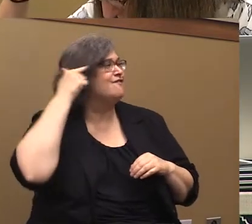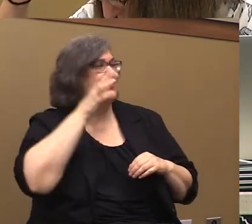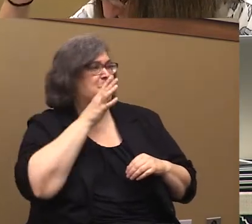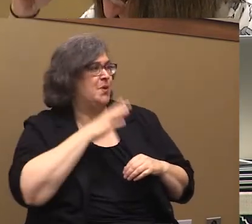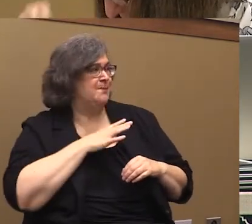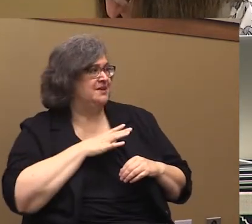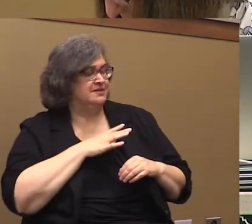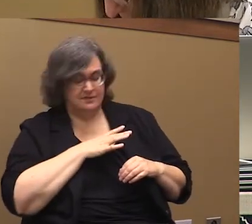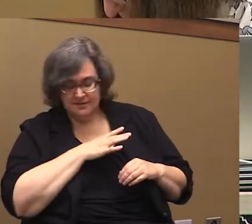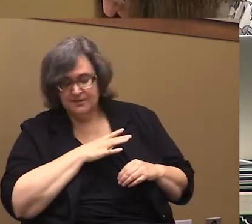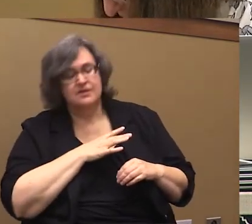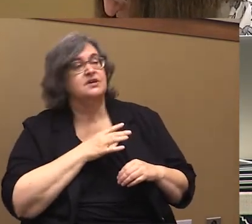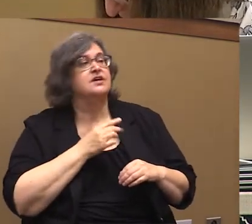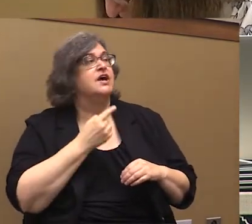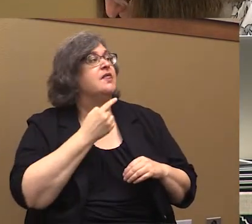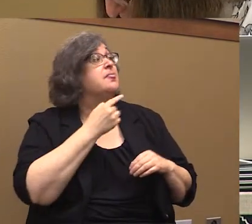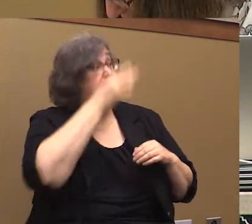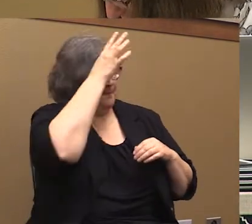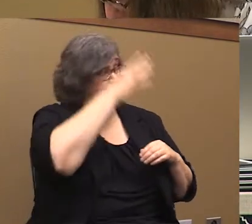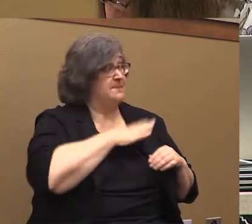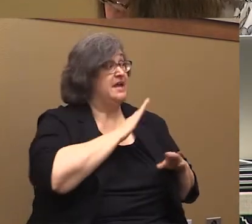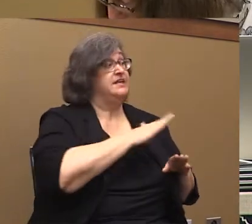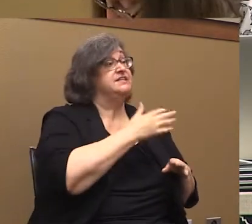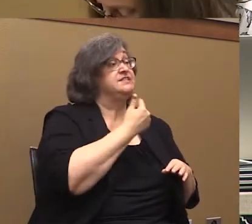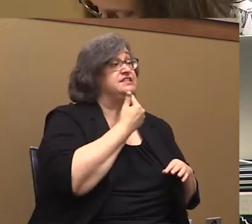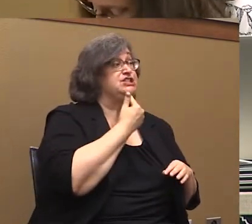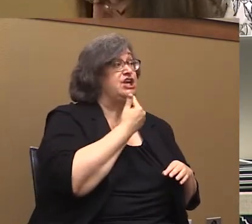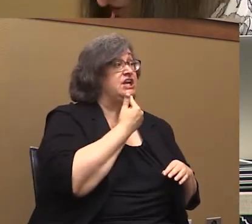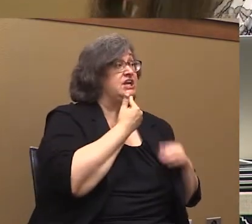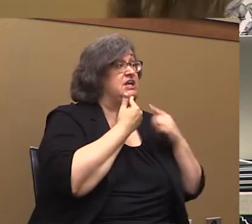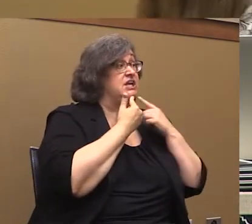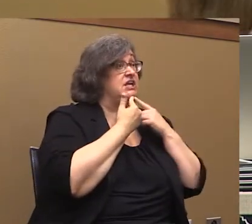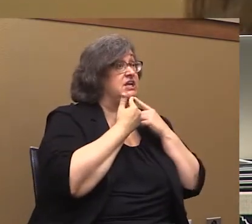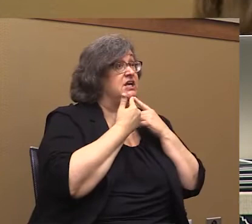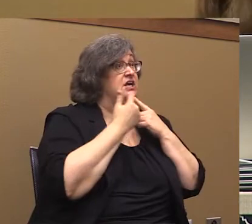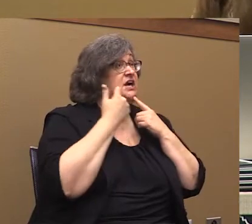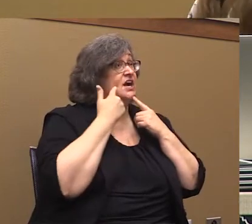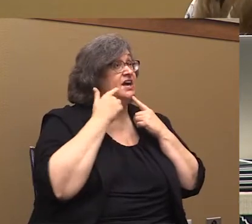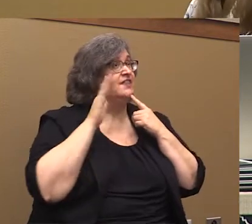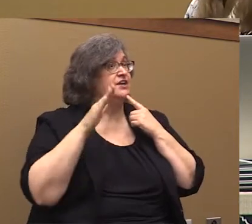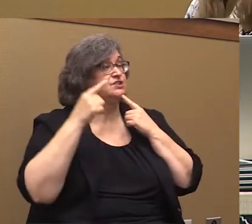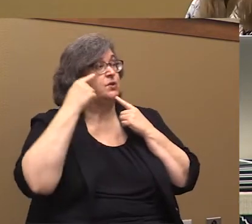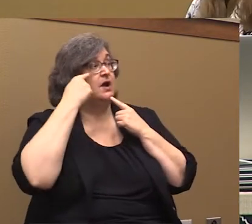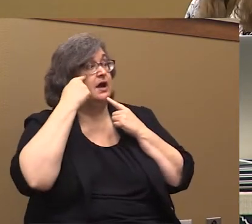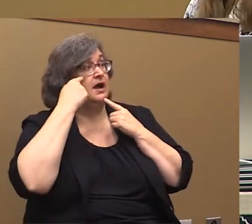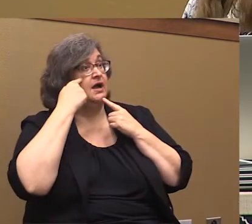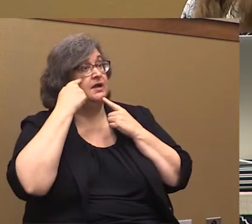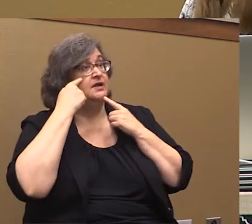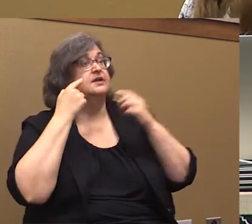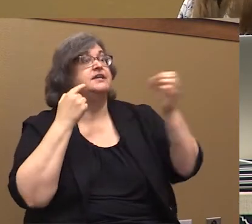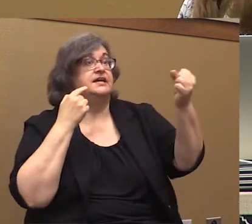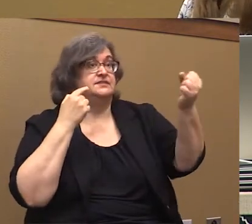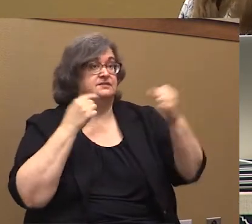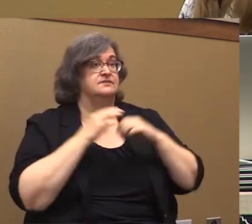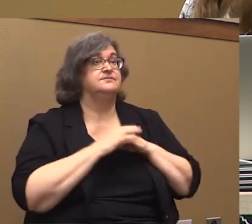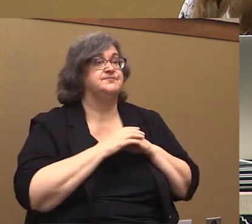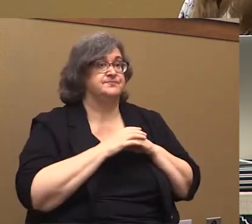hair. And then the chin of the man is I think part of her eye.